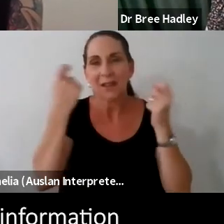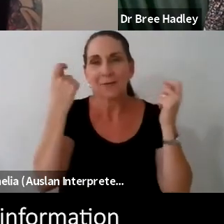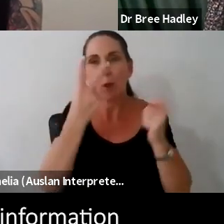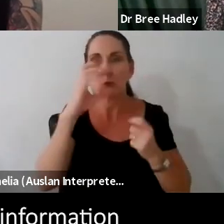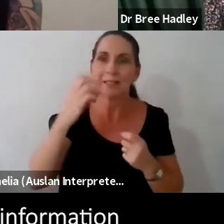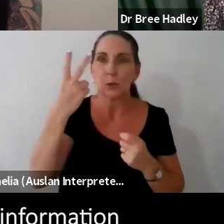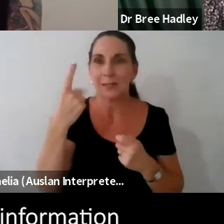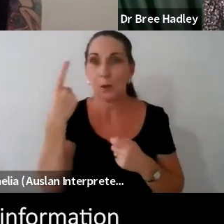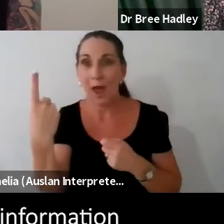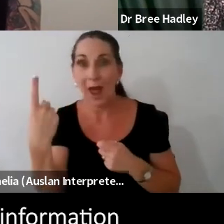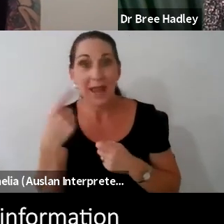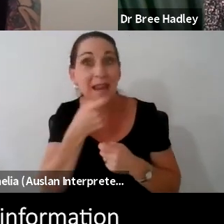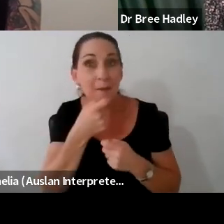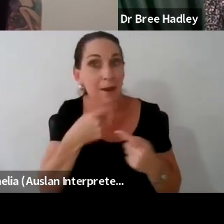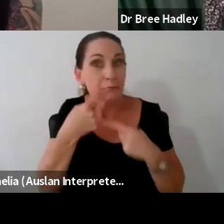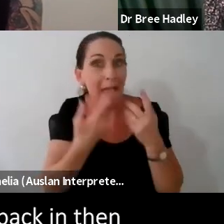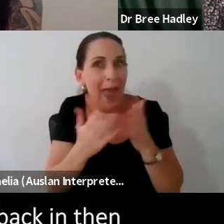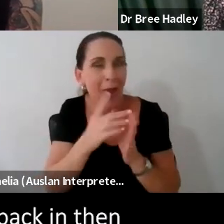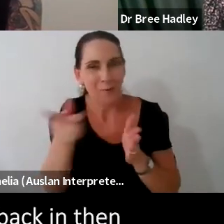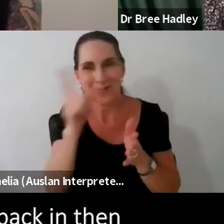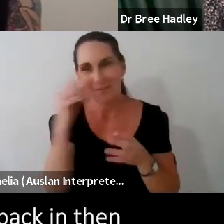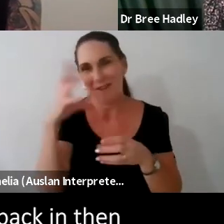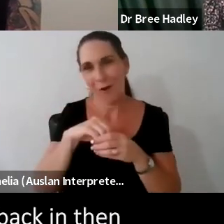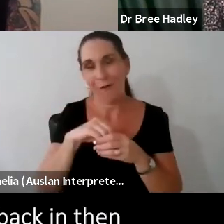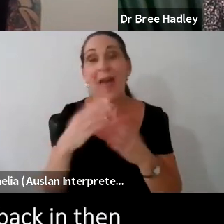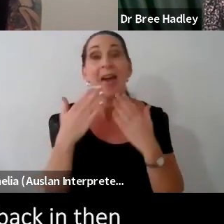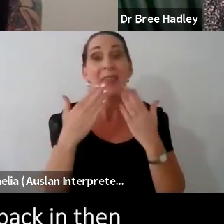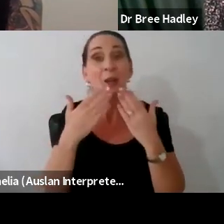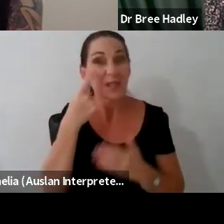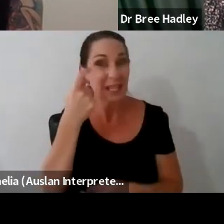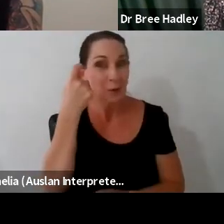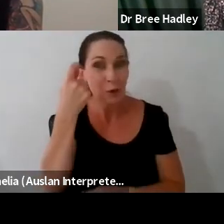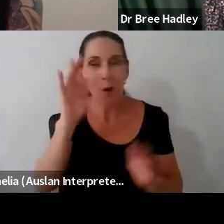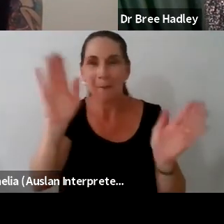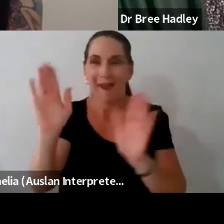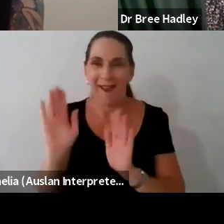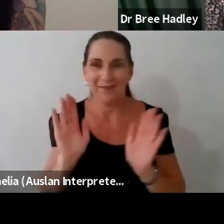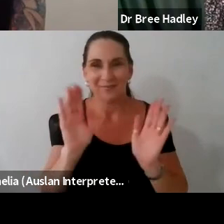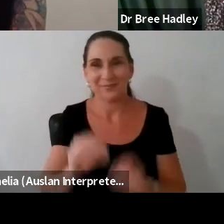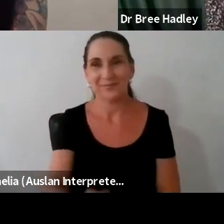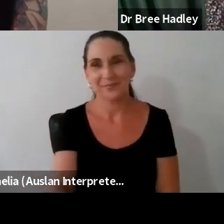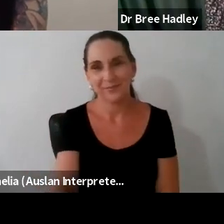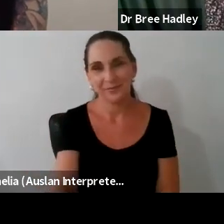a little bit of information on how you can get involved. Thank you. Tune back in then, and we'll see you soon. Goodbye, everyone.